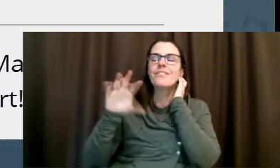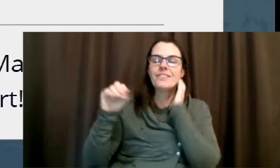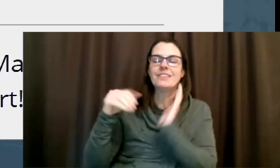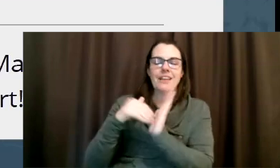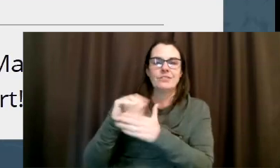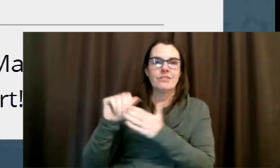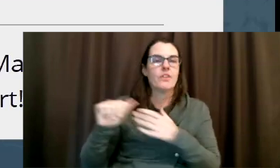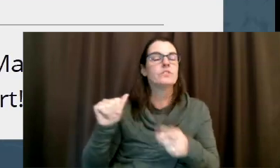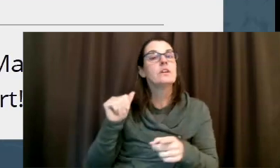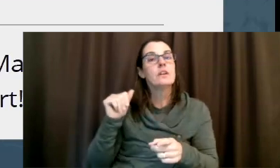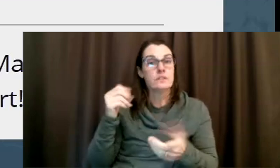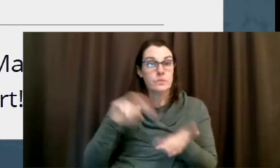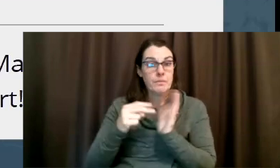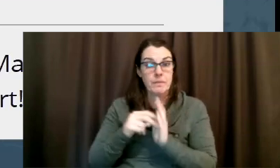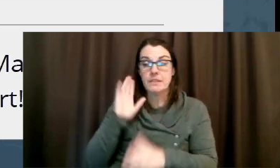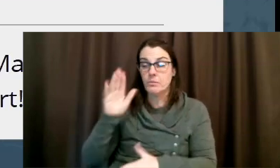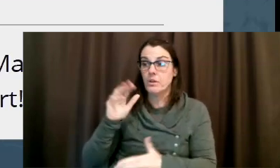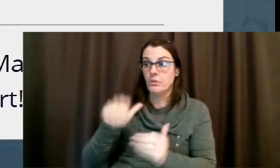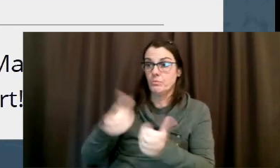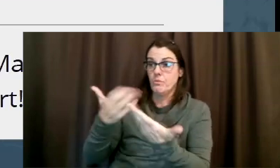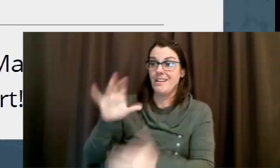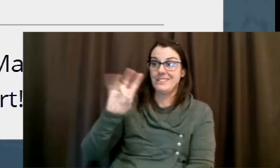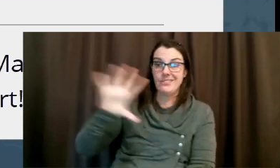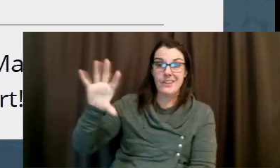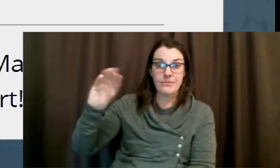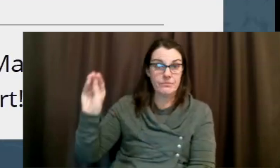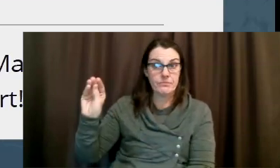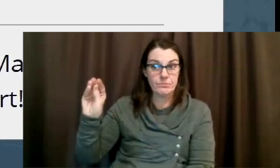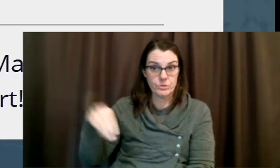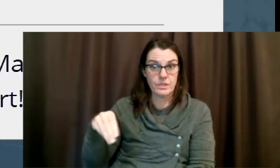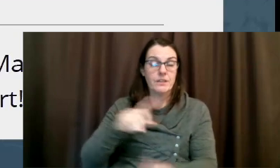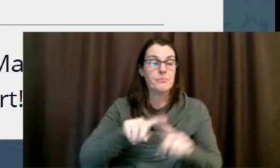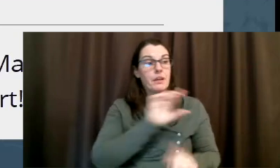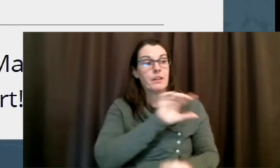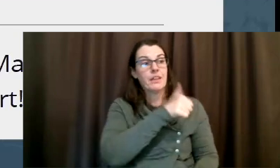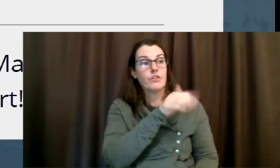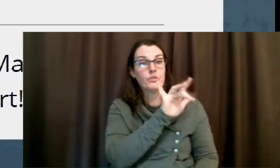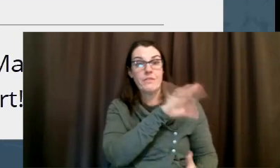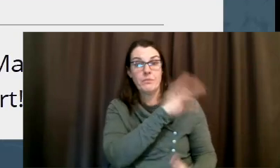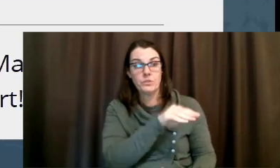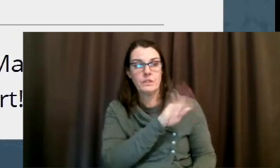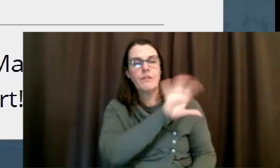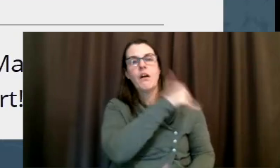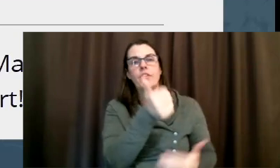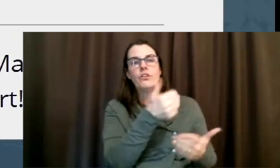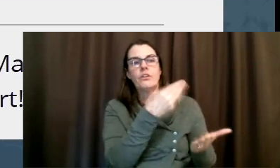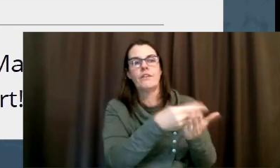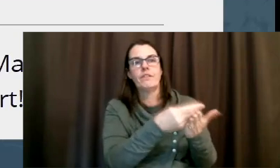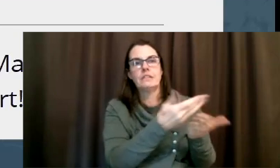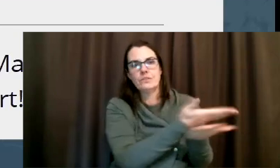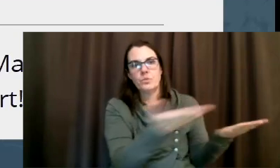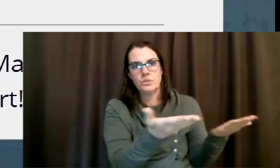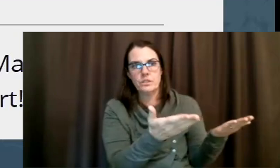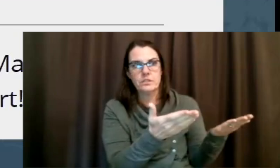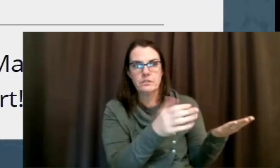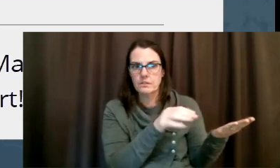total project cost, but the remaining 25% has to come from other funding sources, right? And so we have the